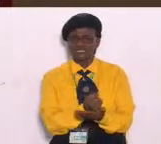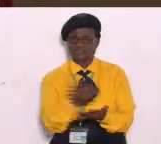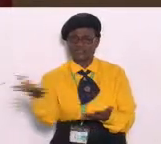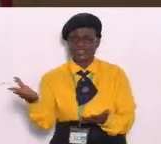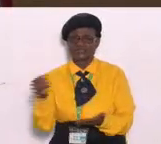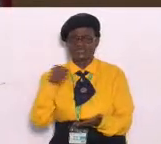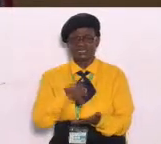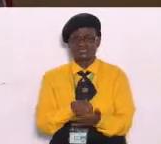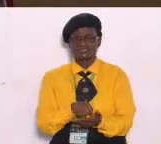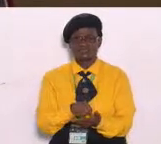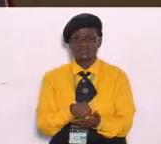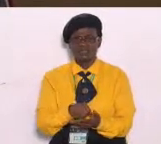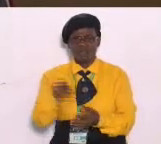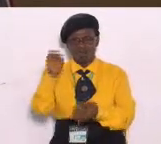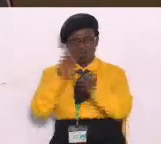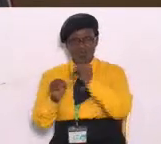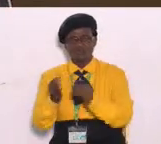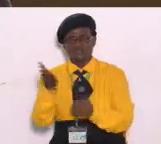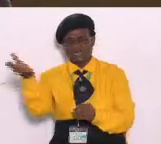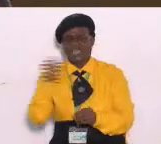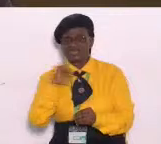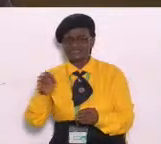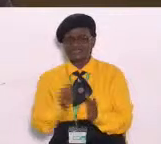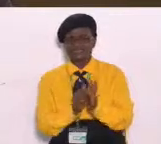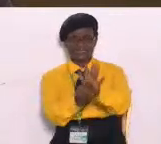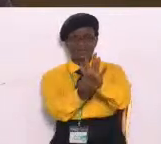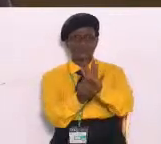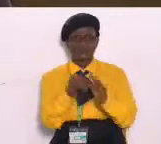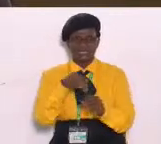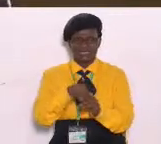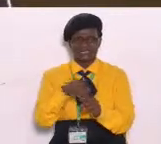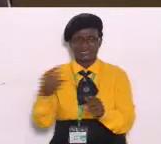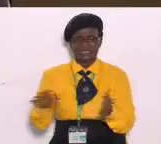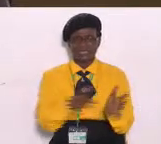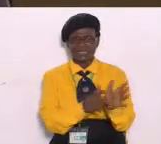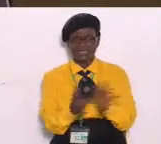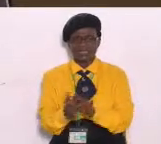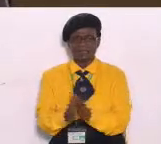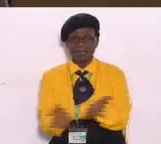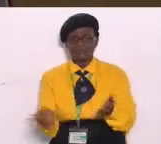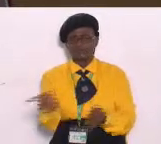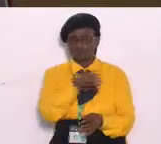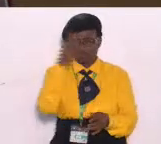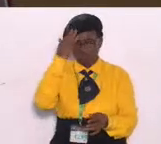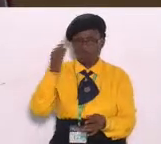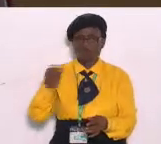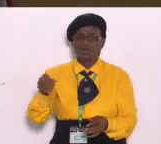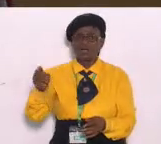Oh, there are examples in the Bible. You know Gehazi.